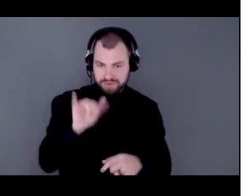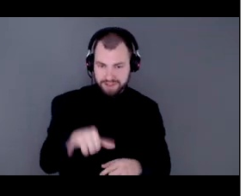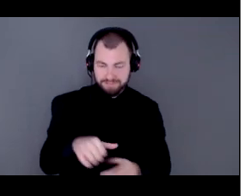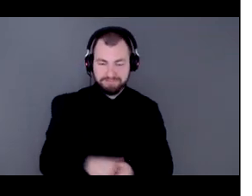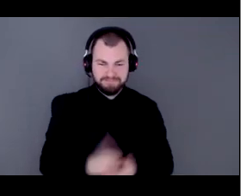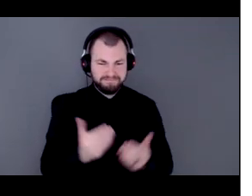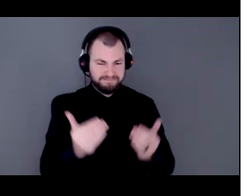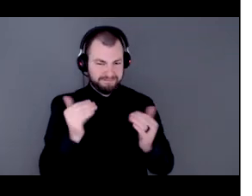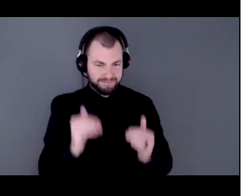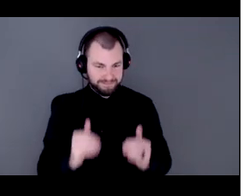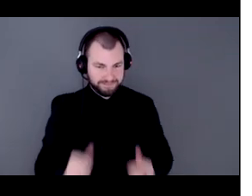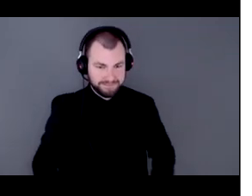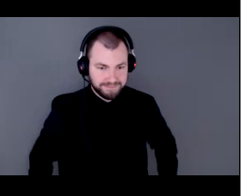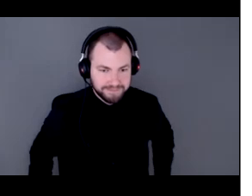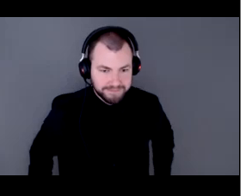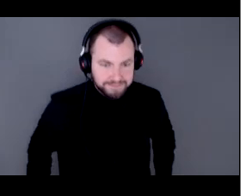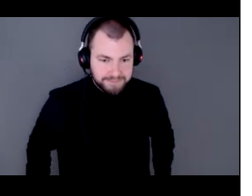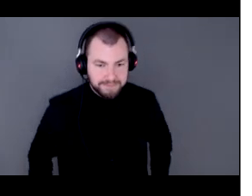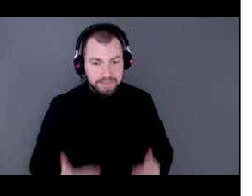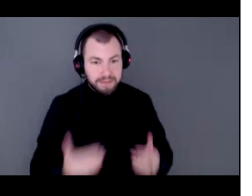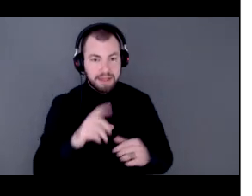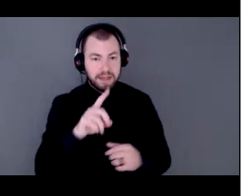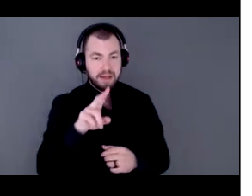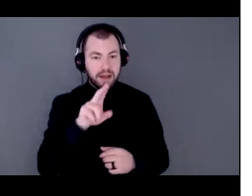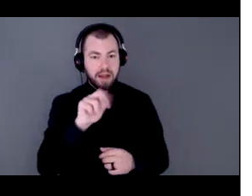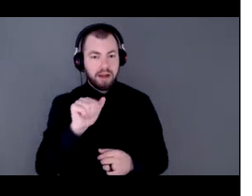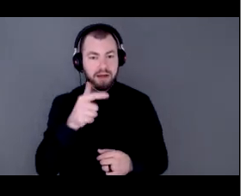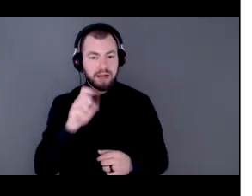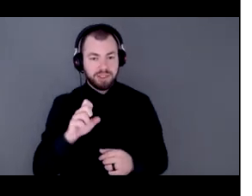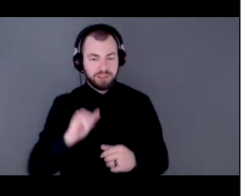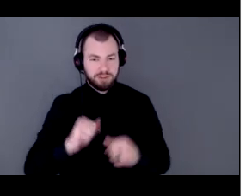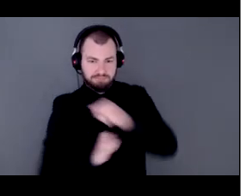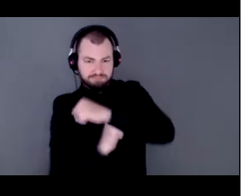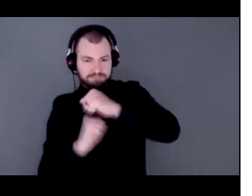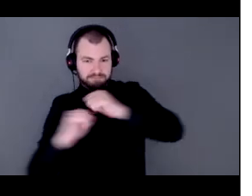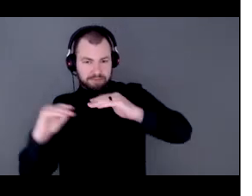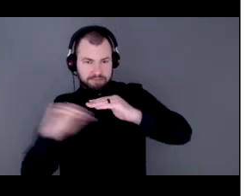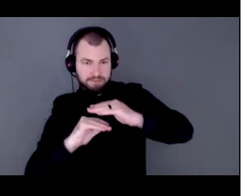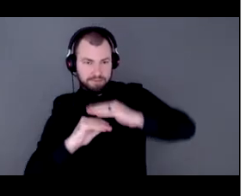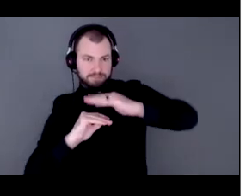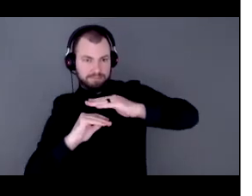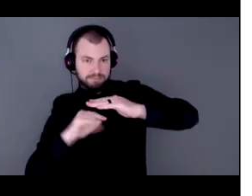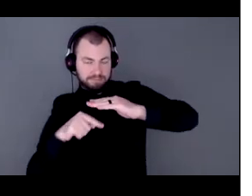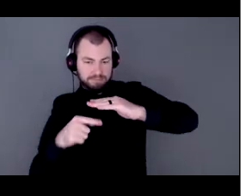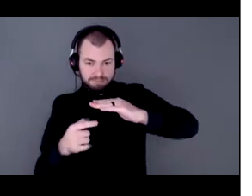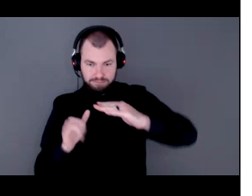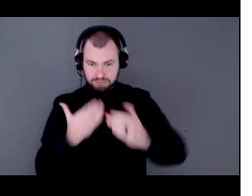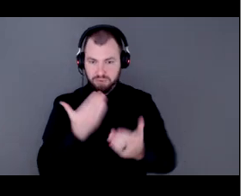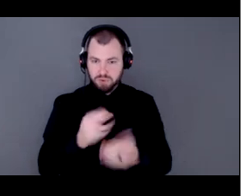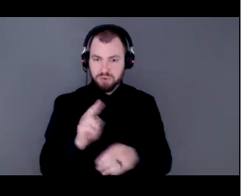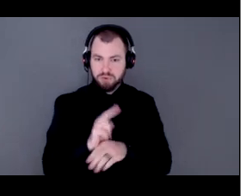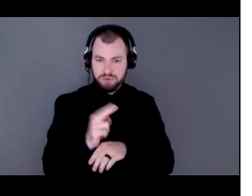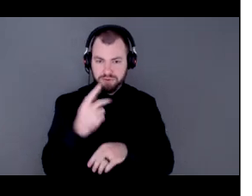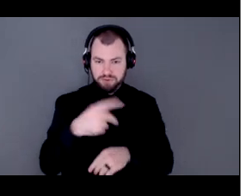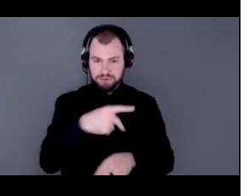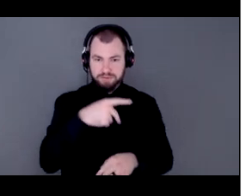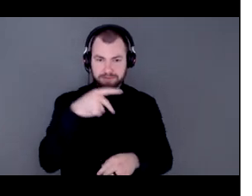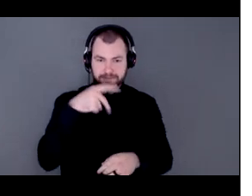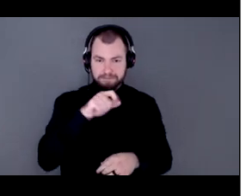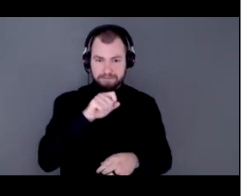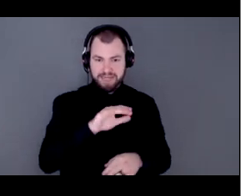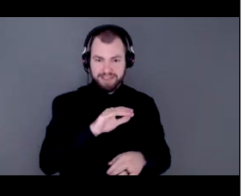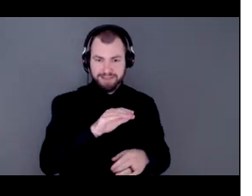And then just simply dunnage, just holding things up. It's a good use of plastic waste. That's a